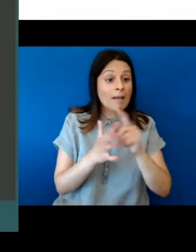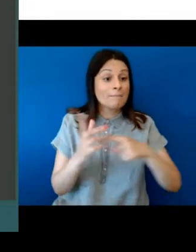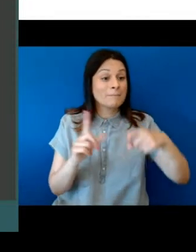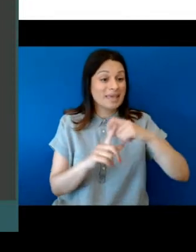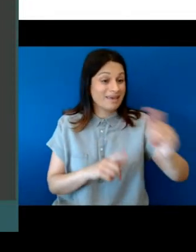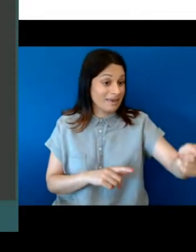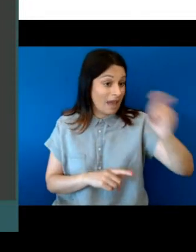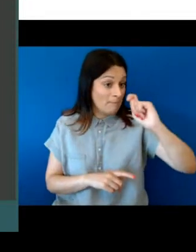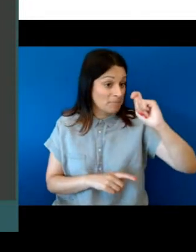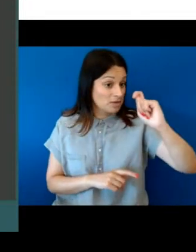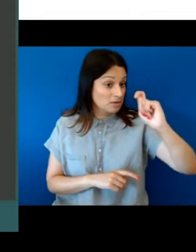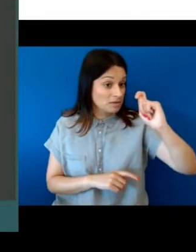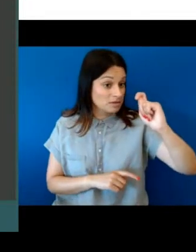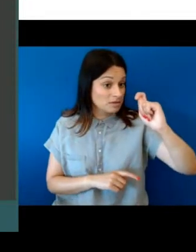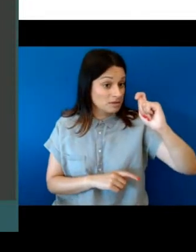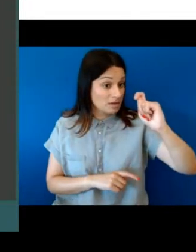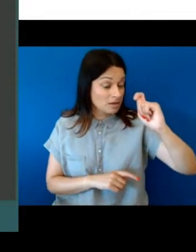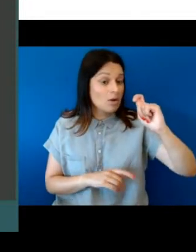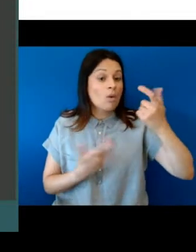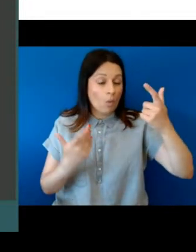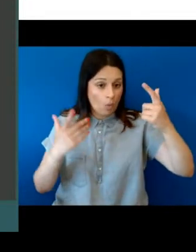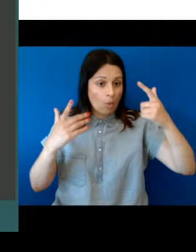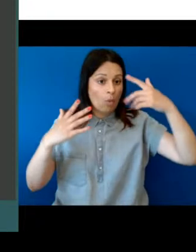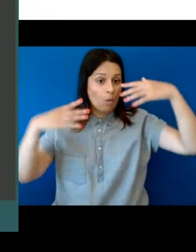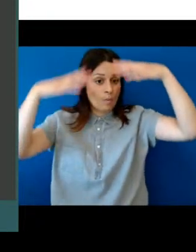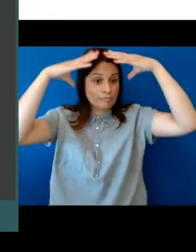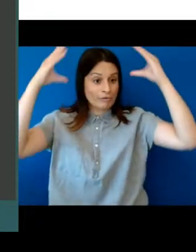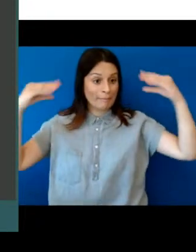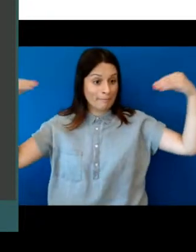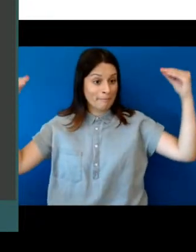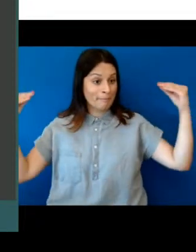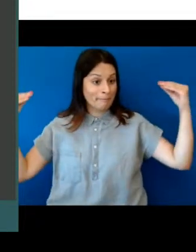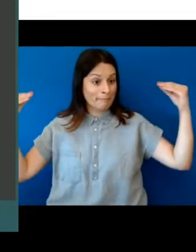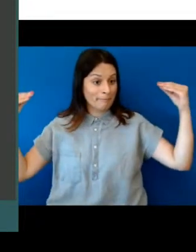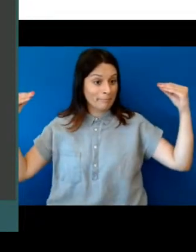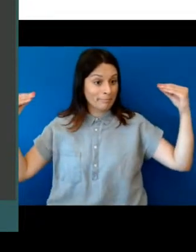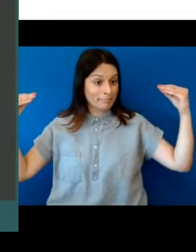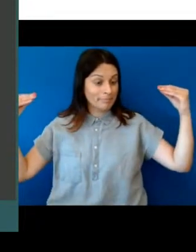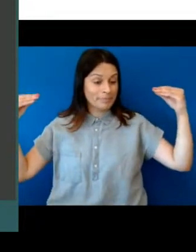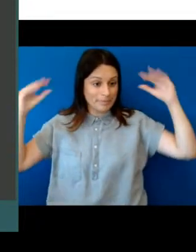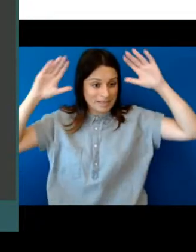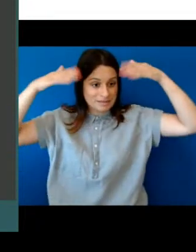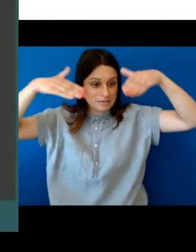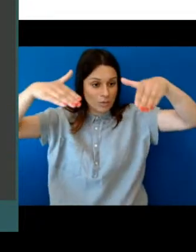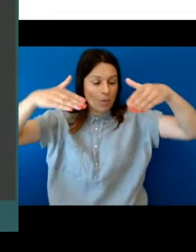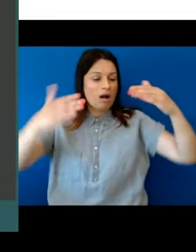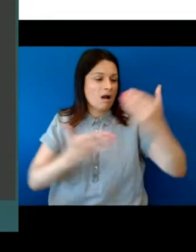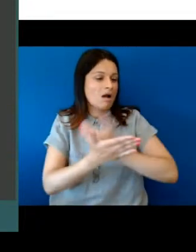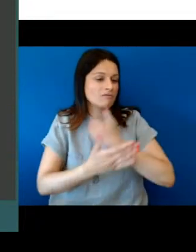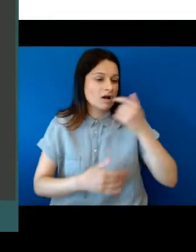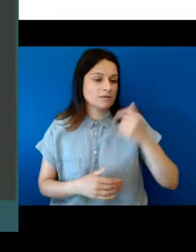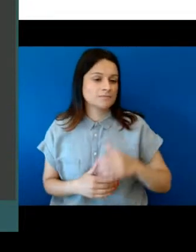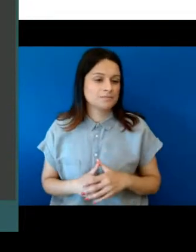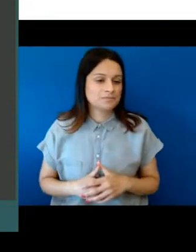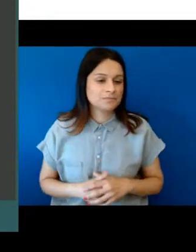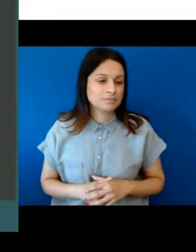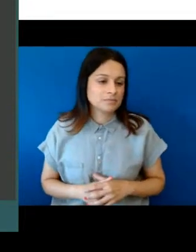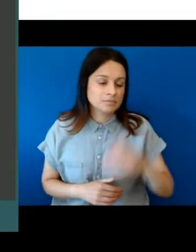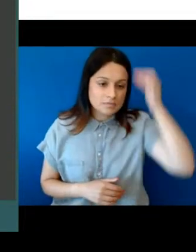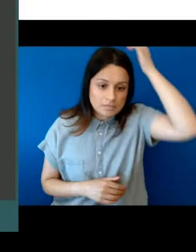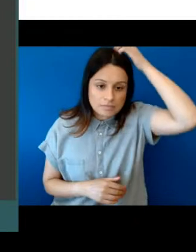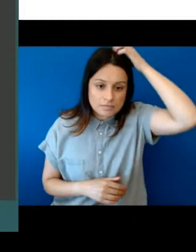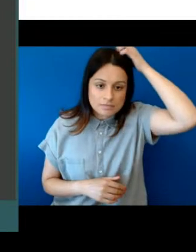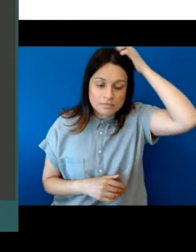whatever suits the person who is wearing it. And then again, it's one of those things, isn't it? We all want to get our washing